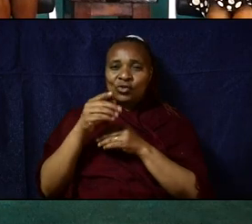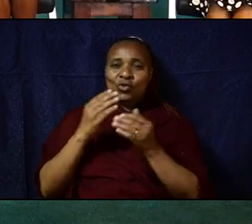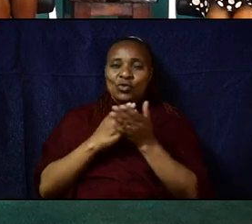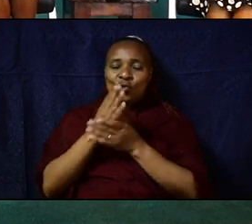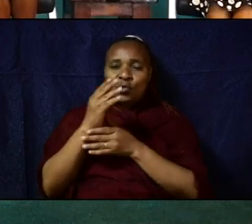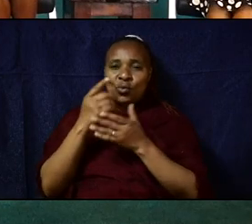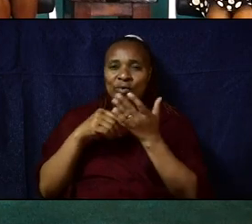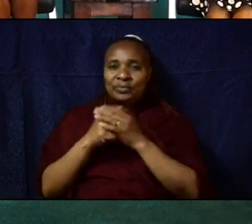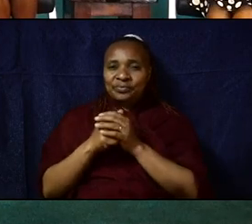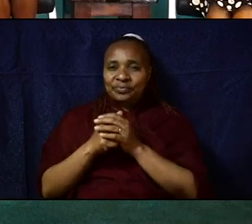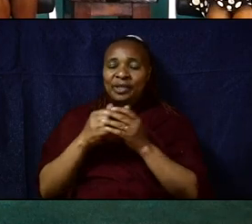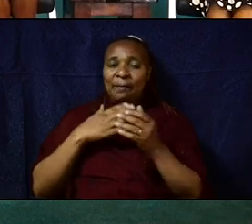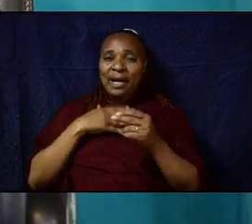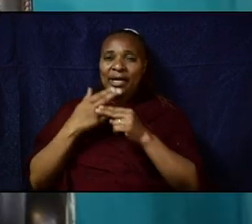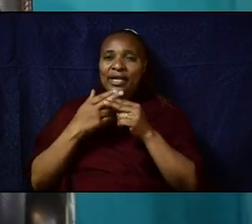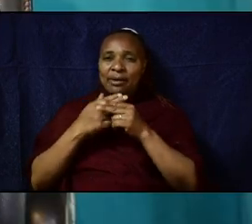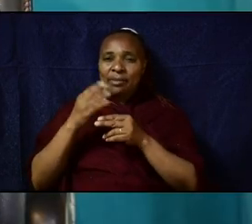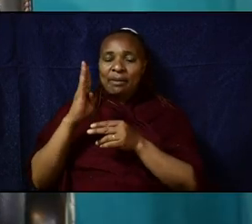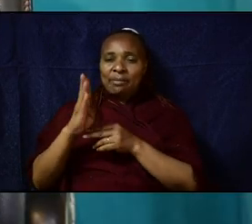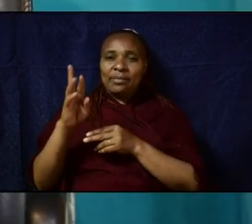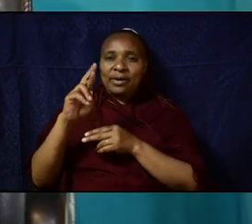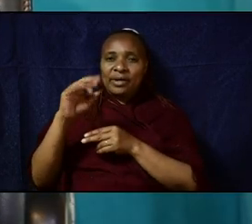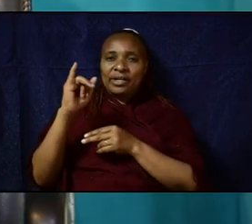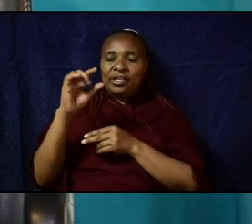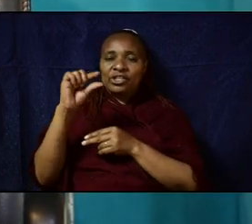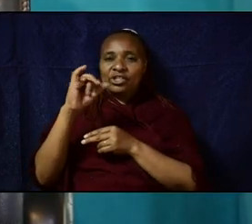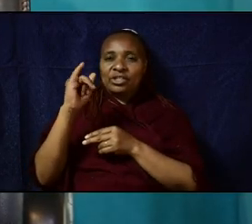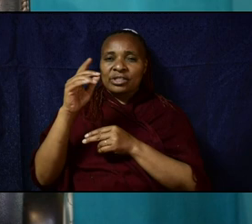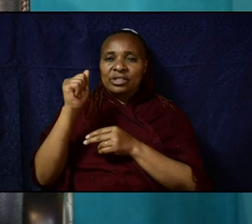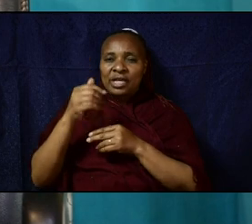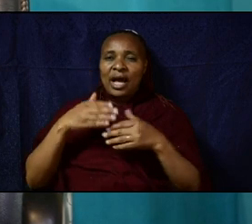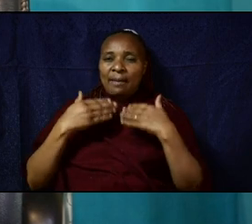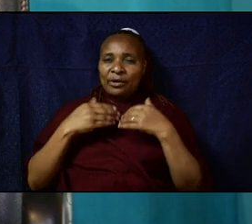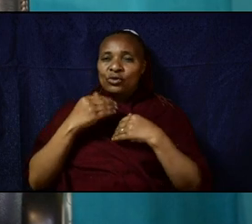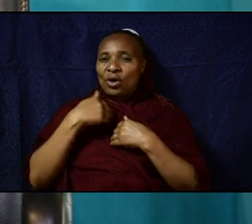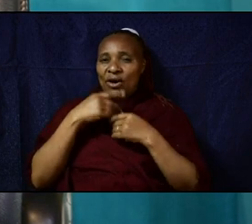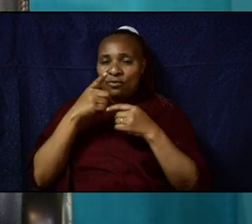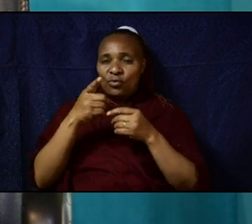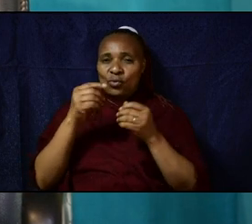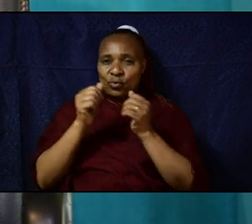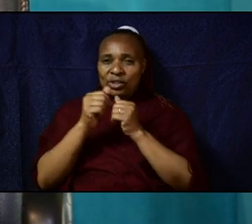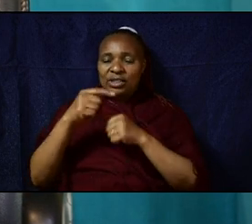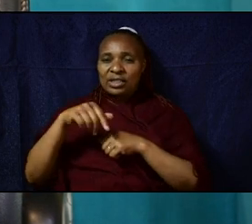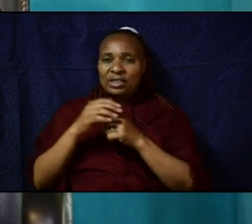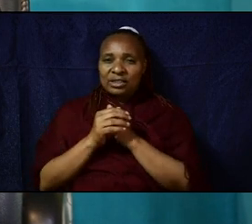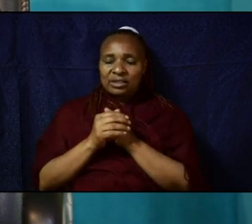And happy Sabbath, and my name is Bridget. We are glad to have you here once again.